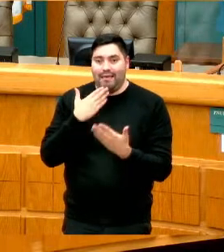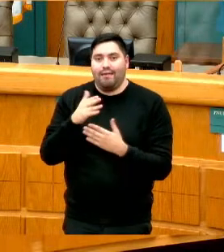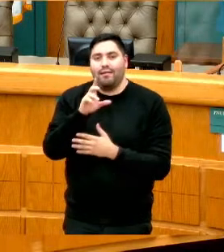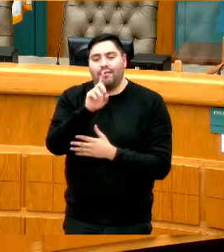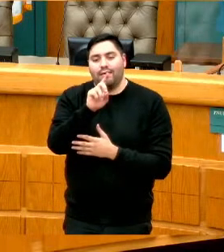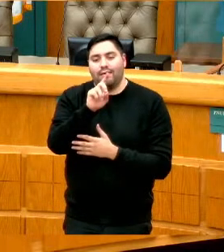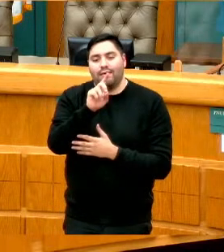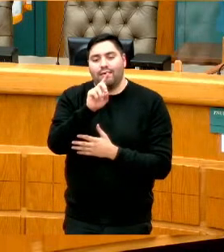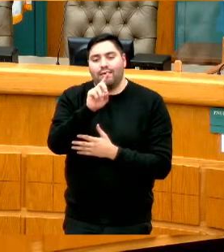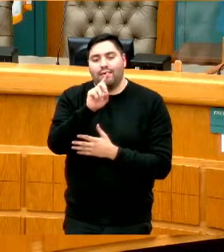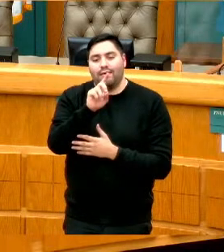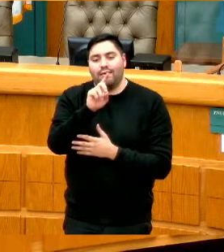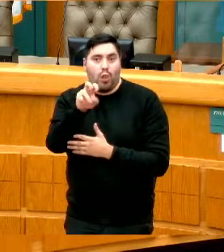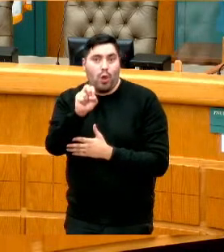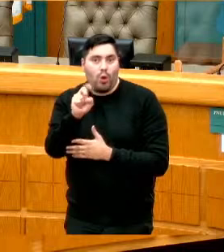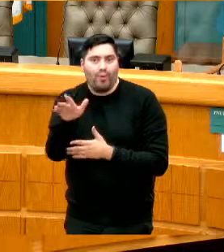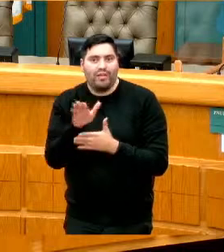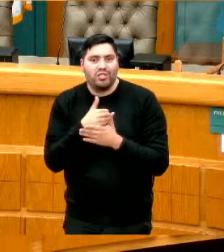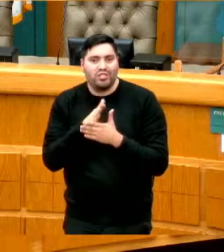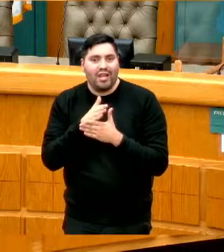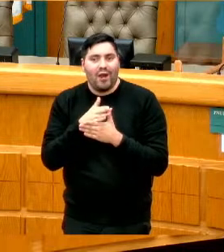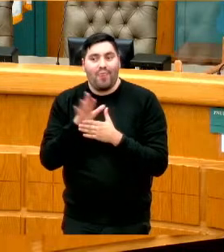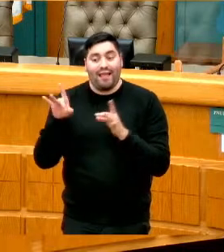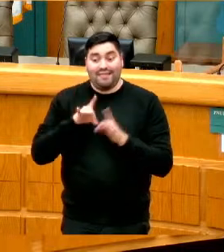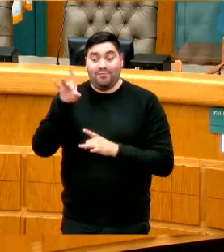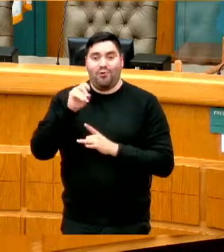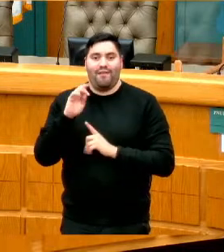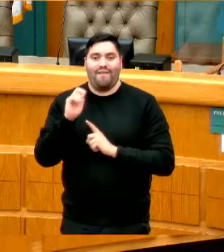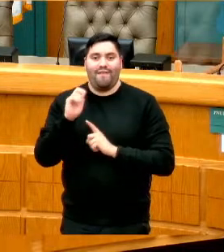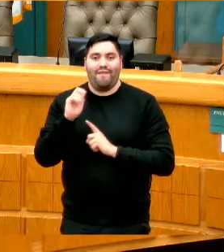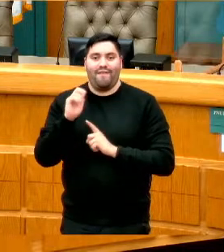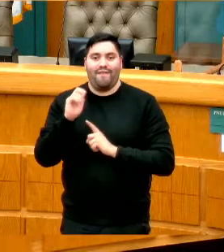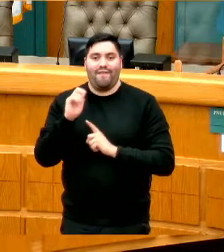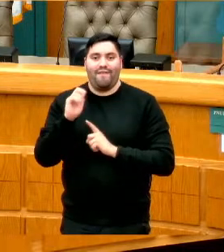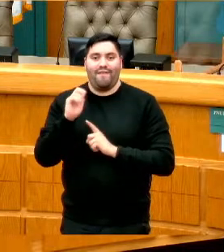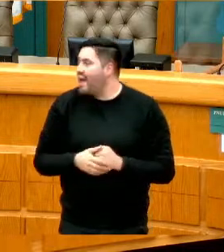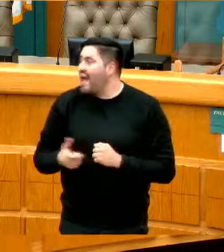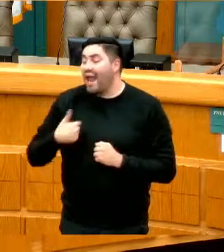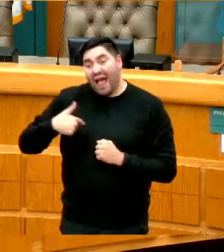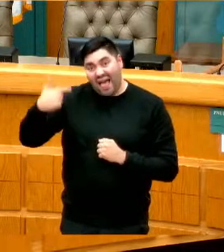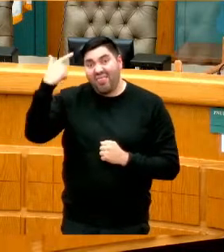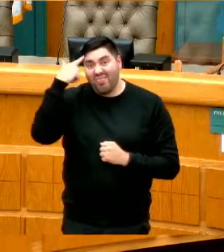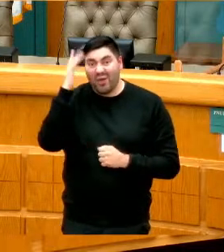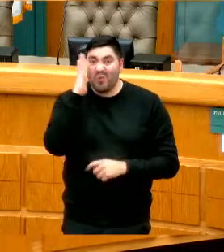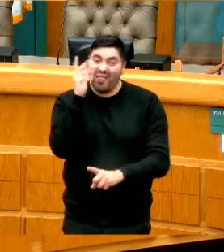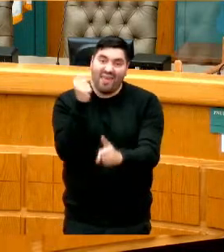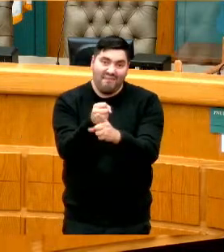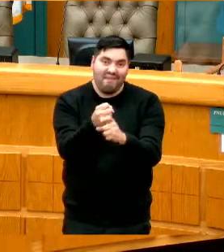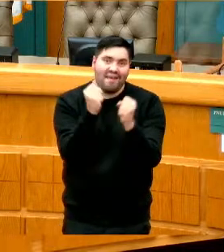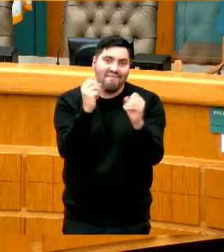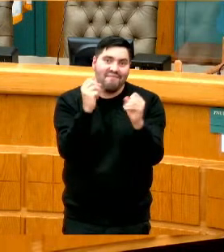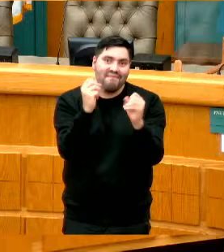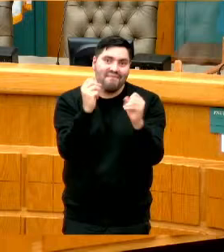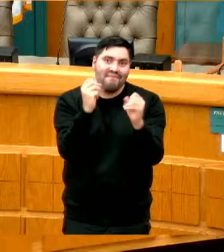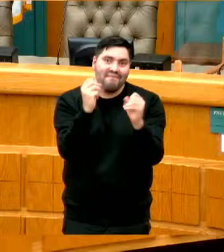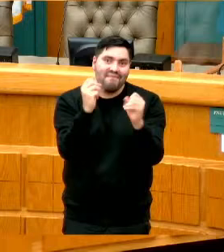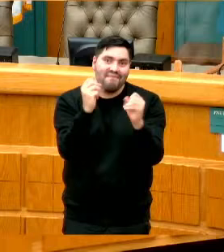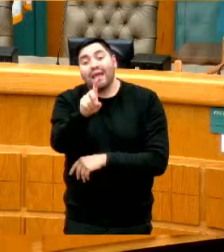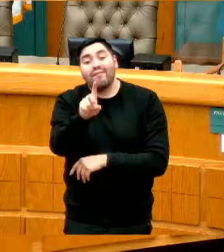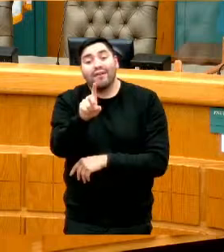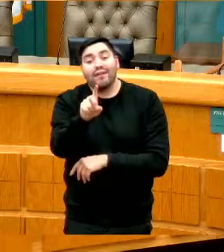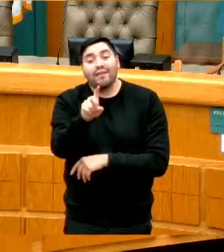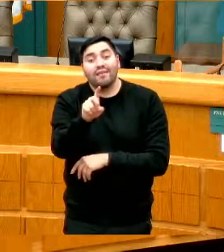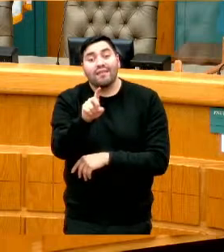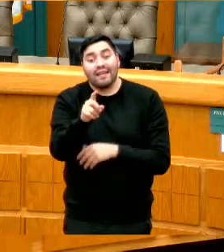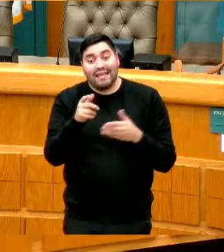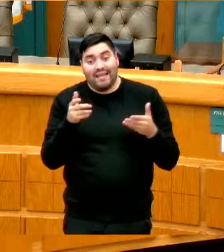the spirit of giving, and I think it's going to make a big impression. So David, from our house